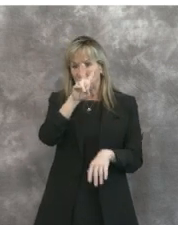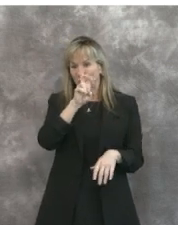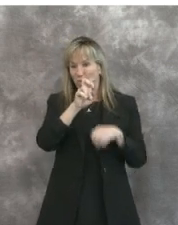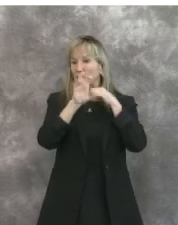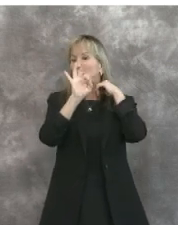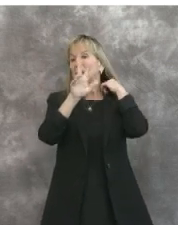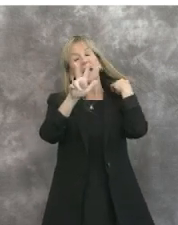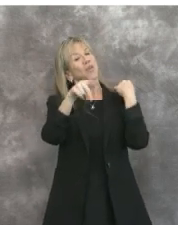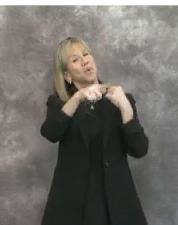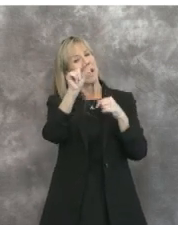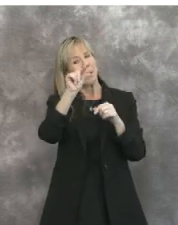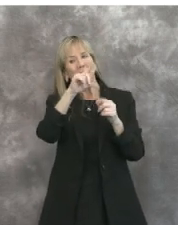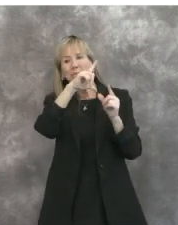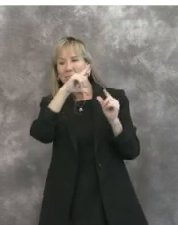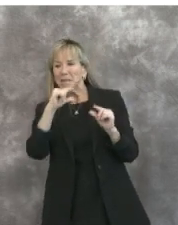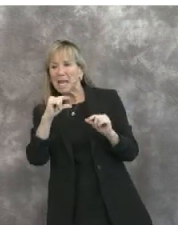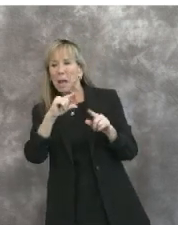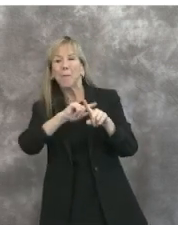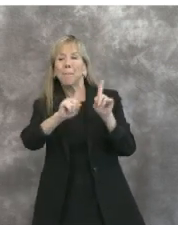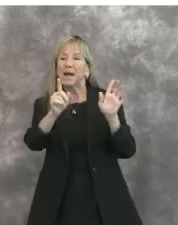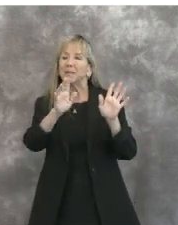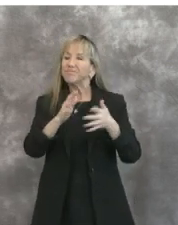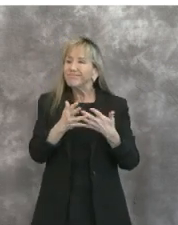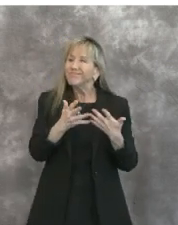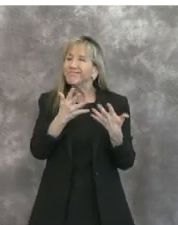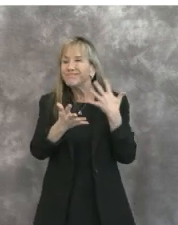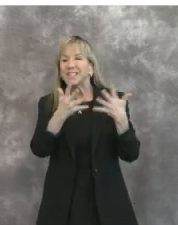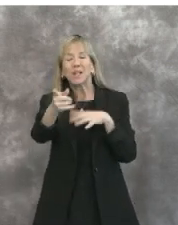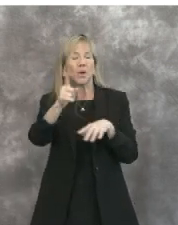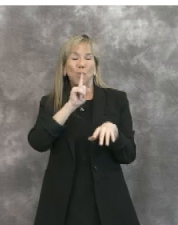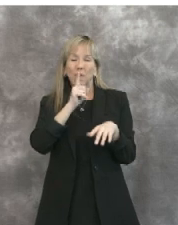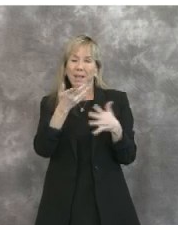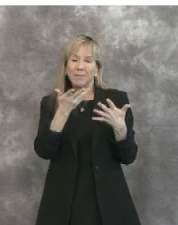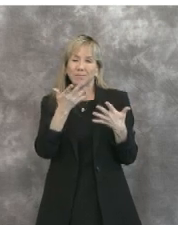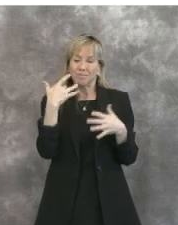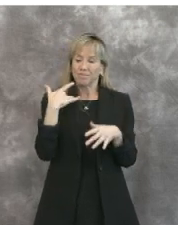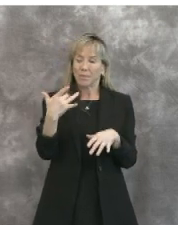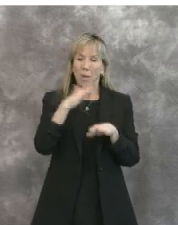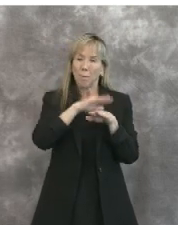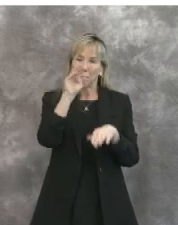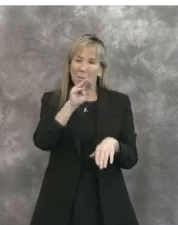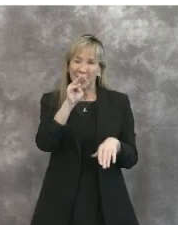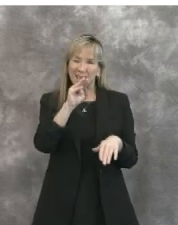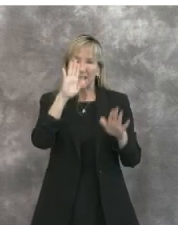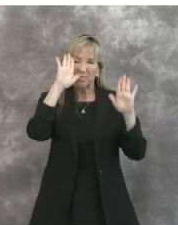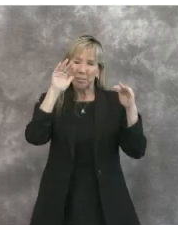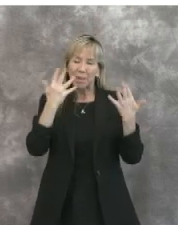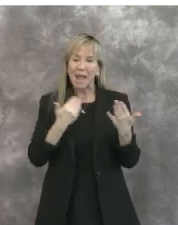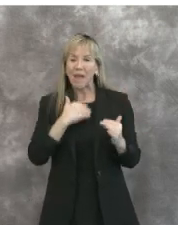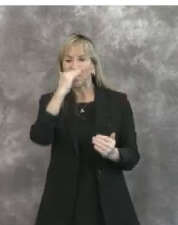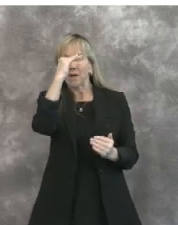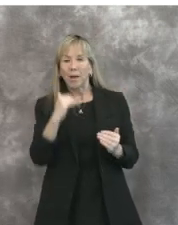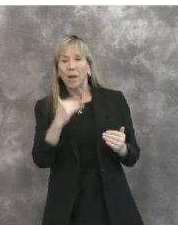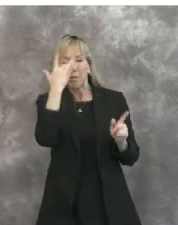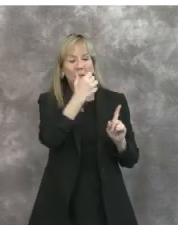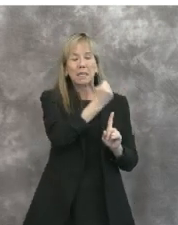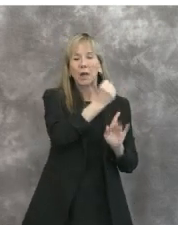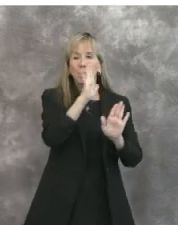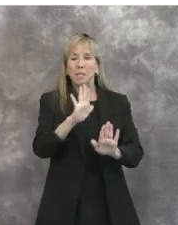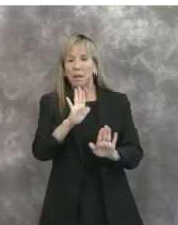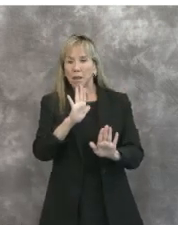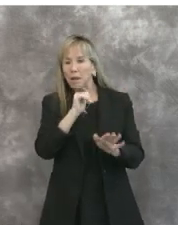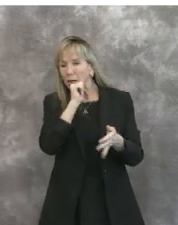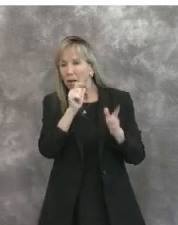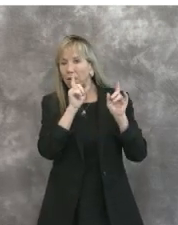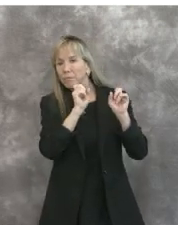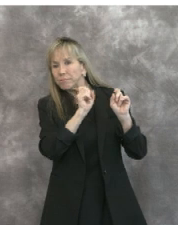the last few days, but it is not uncommon on Mondays to have a dip in total tests being reported, a lag from the weekend. But again, we're